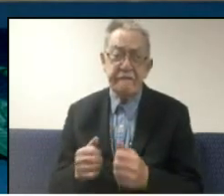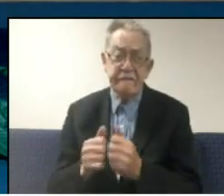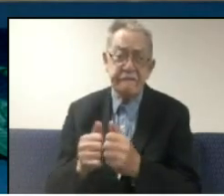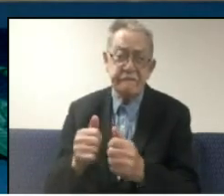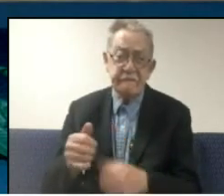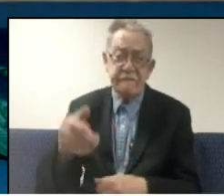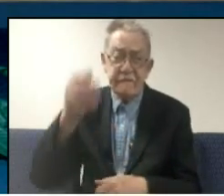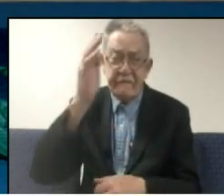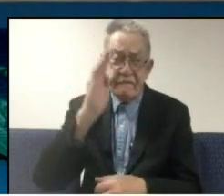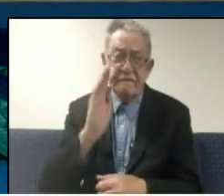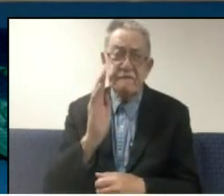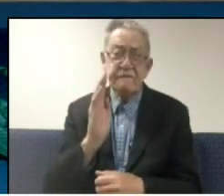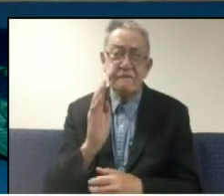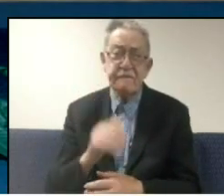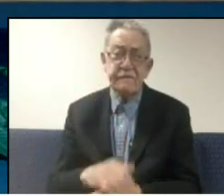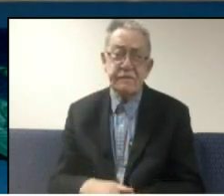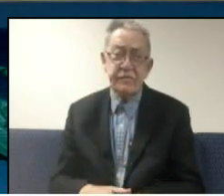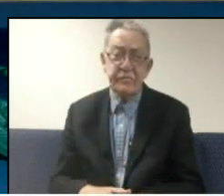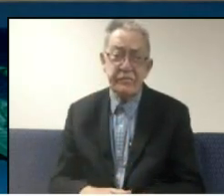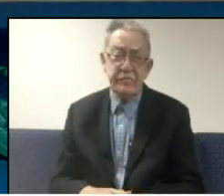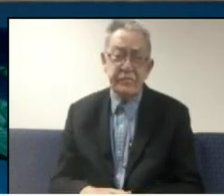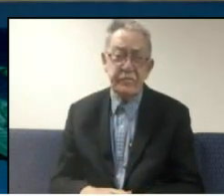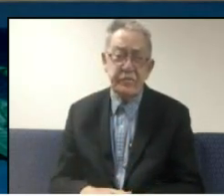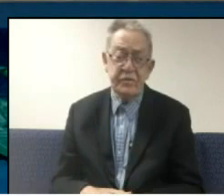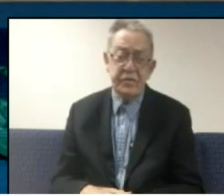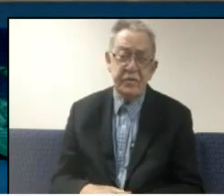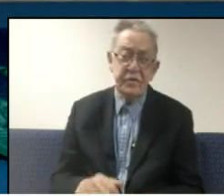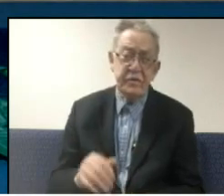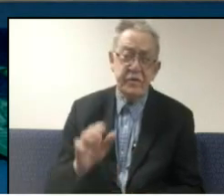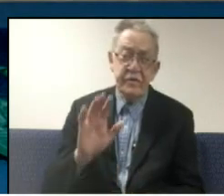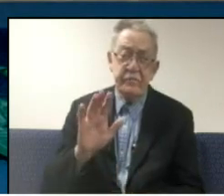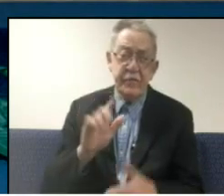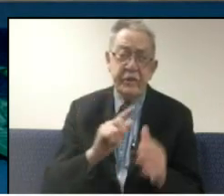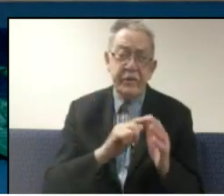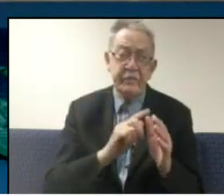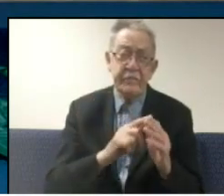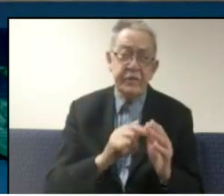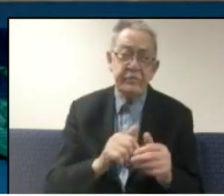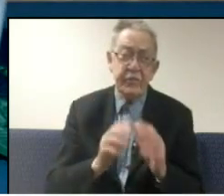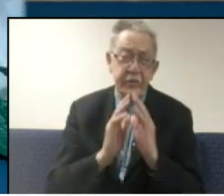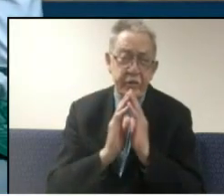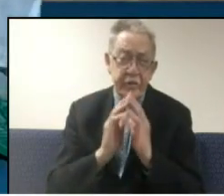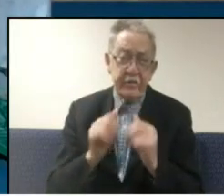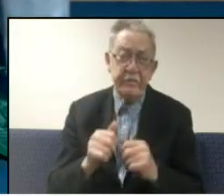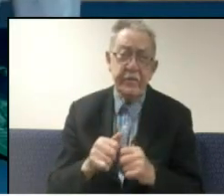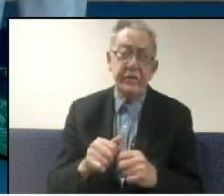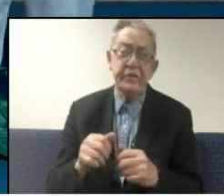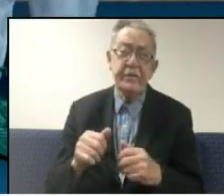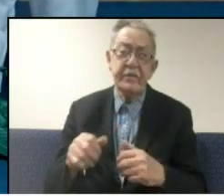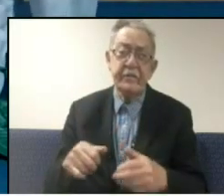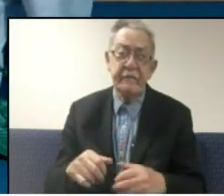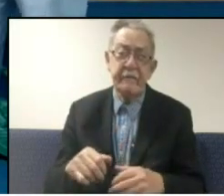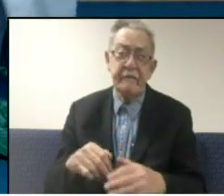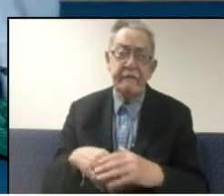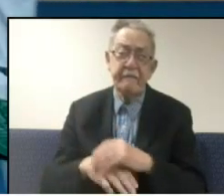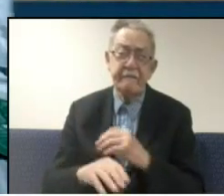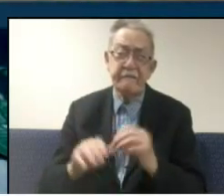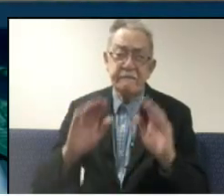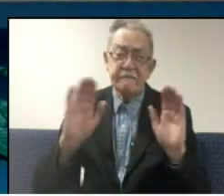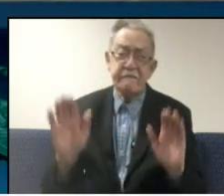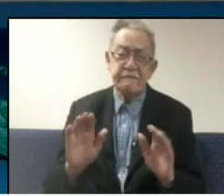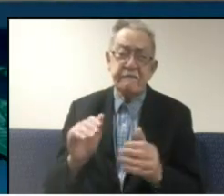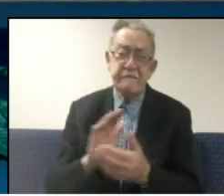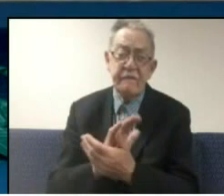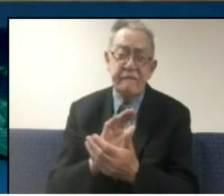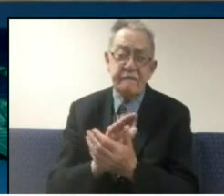of time. Not just a 5-minute prayer, not just letting your mind wander during Sunday school, but to spend